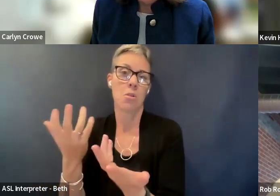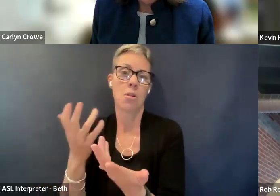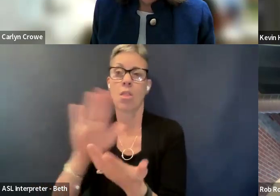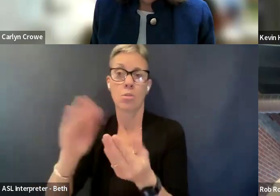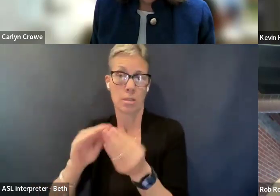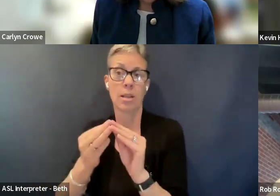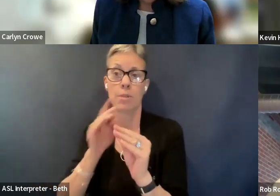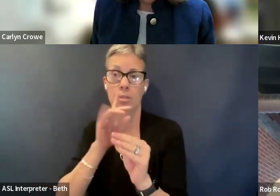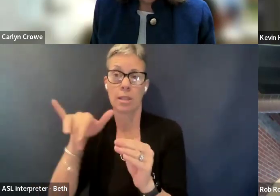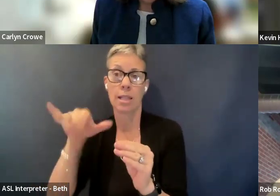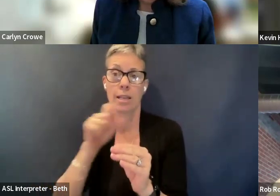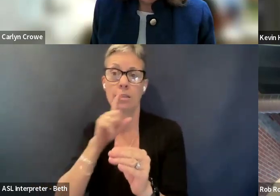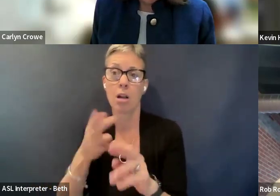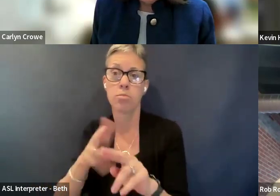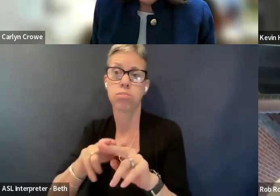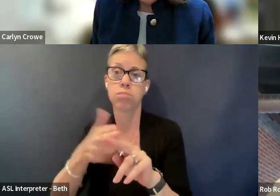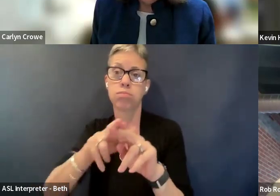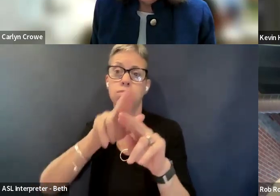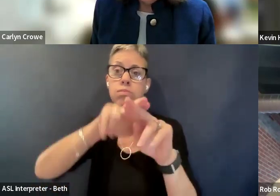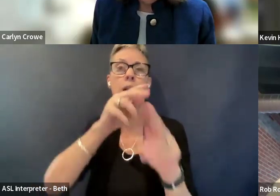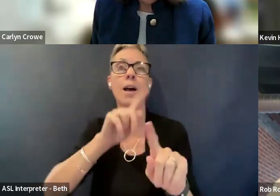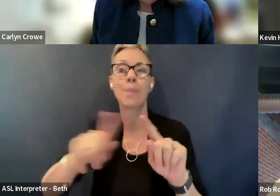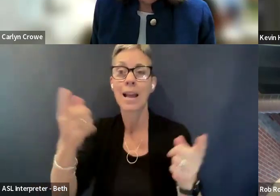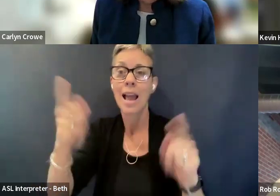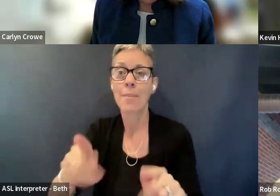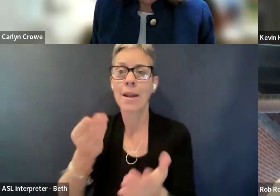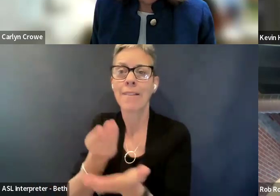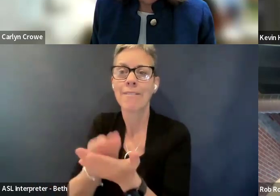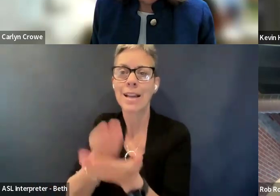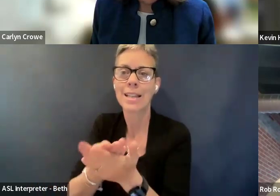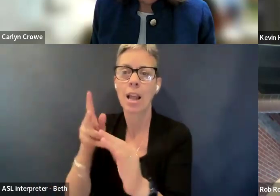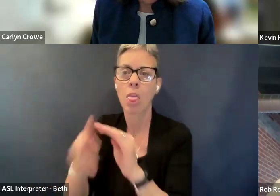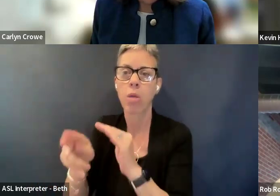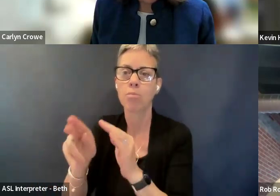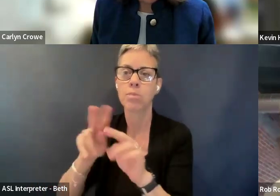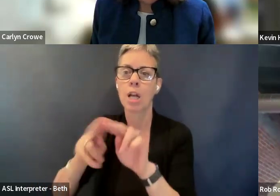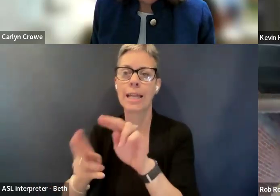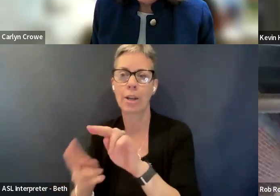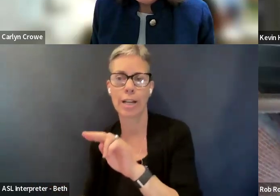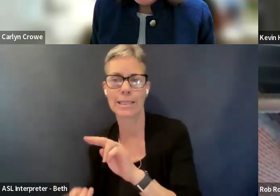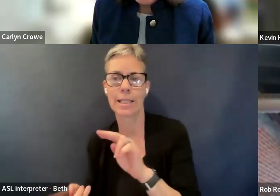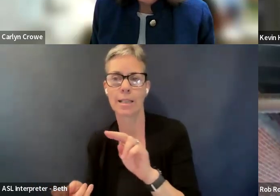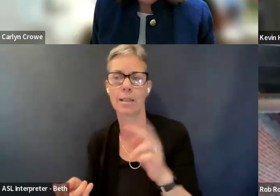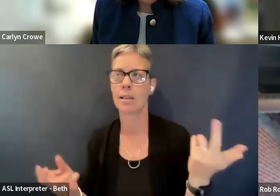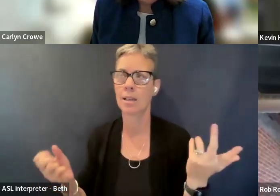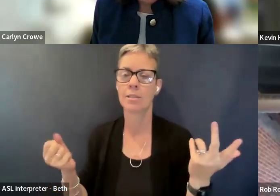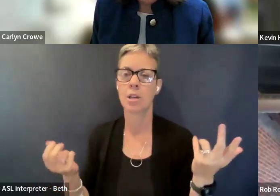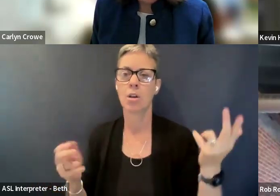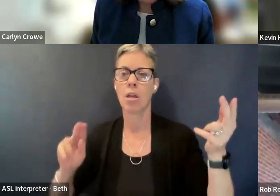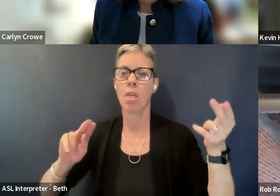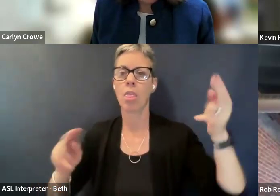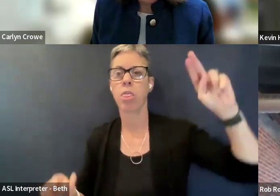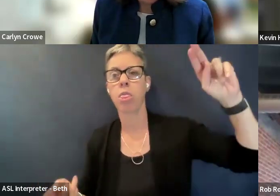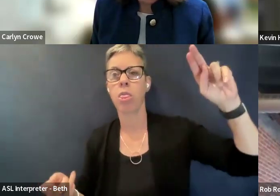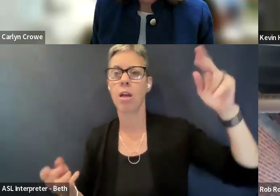are increasing, funding continues to go down. And that was true last year, even though there was a lot of talk about no cuts